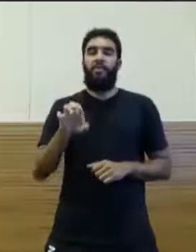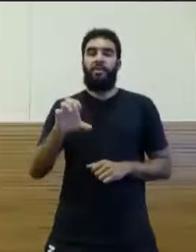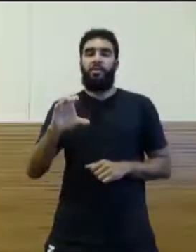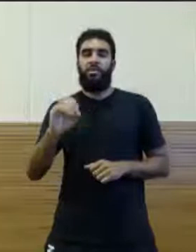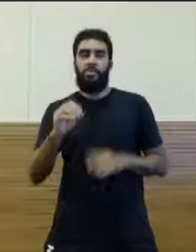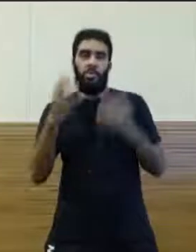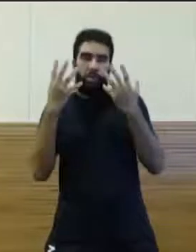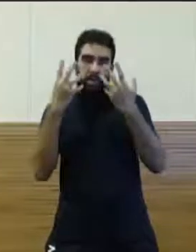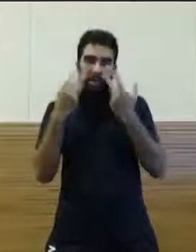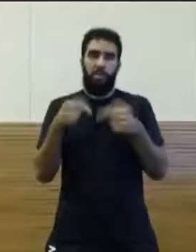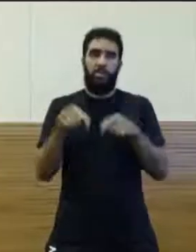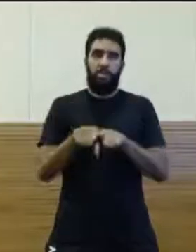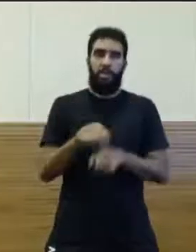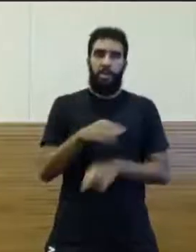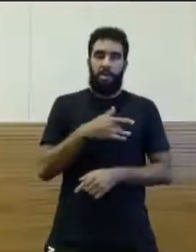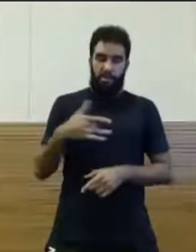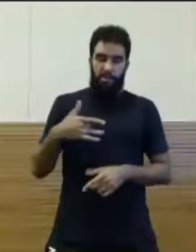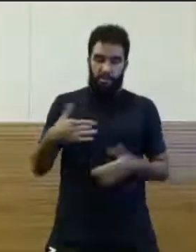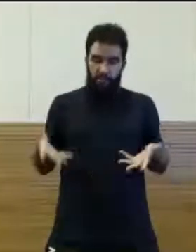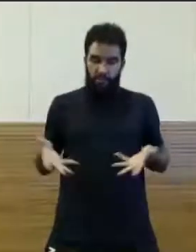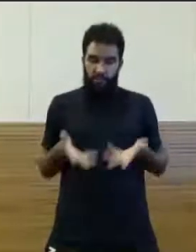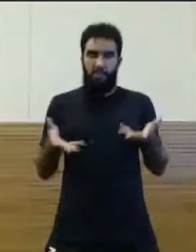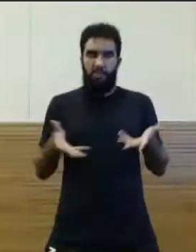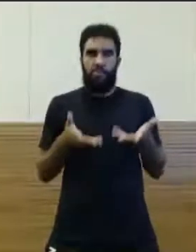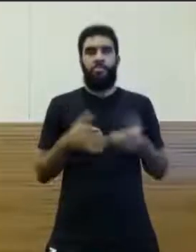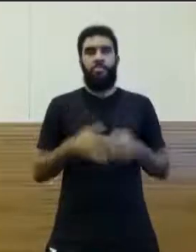varied and fresh food, as well as